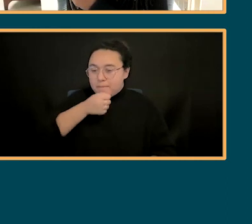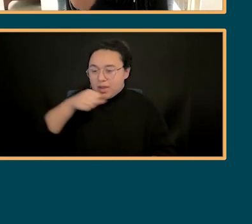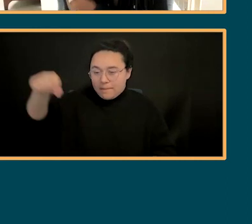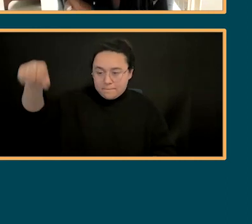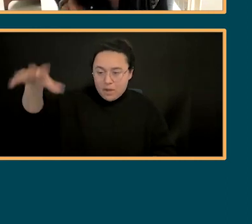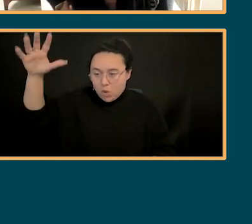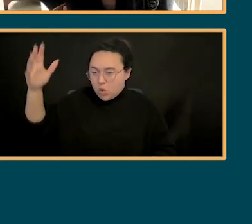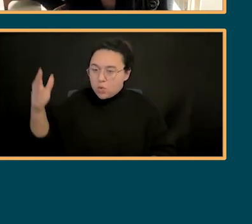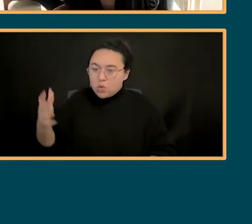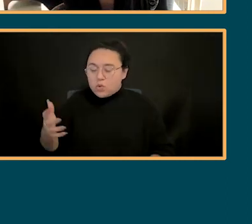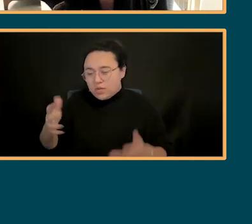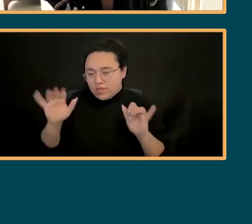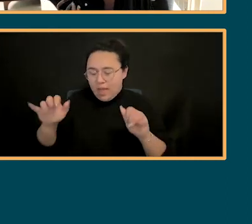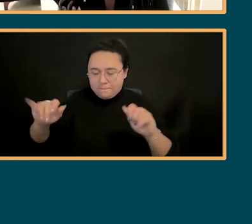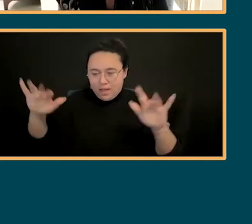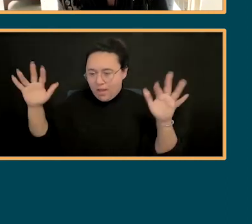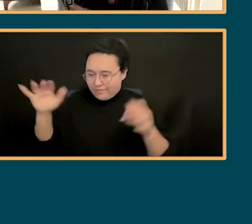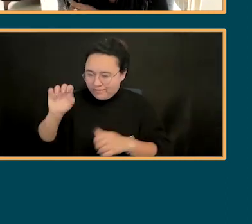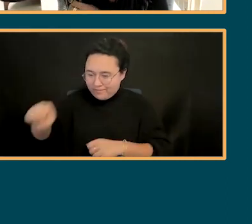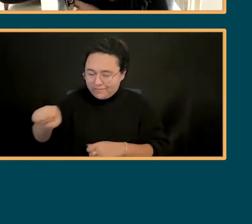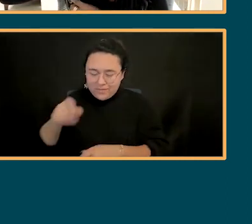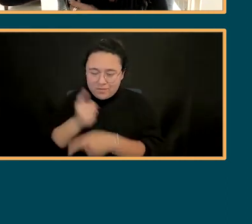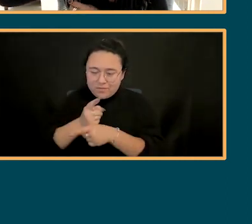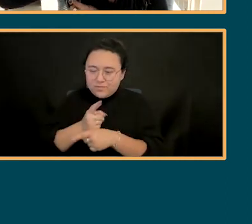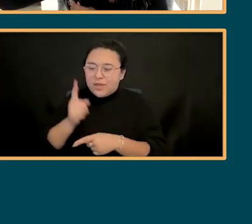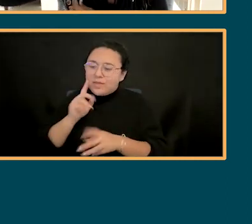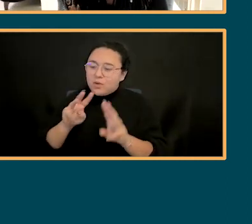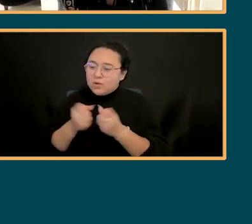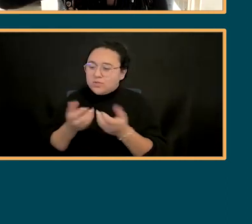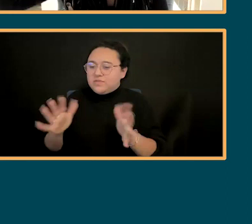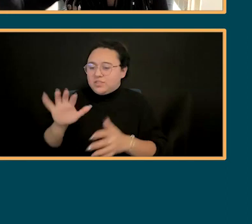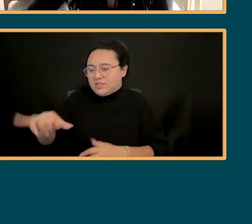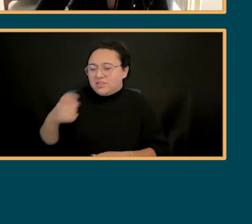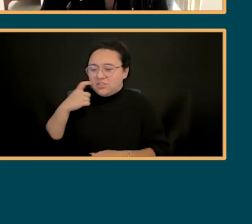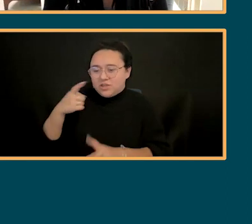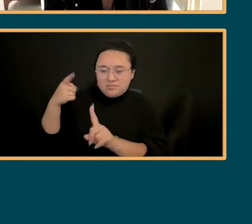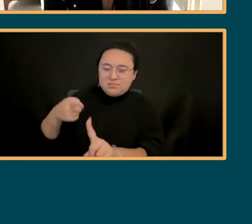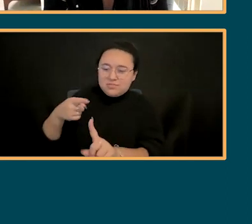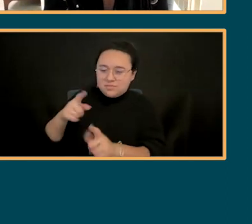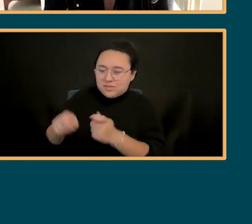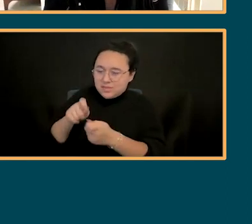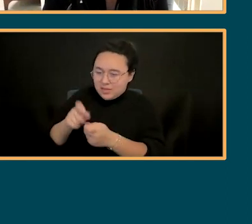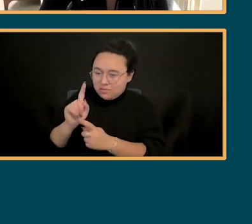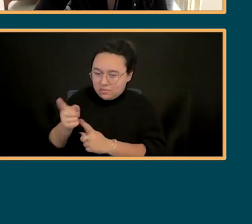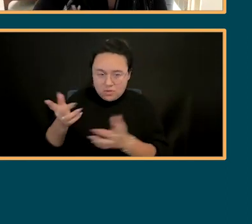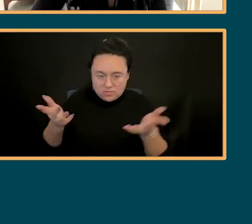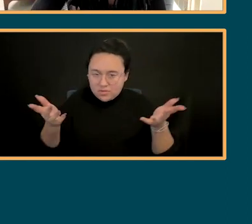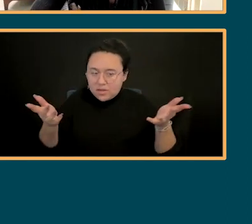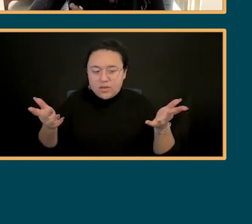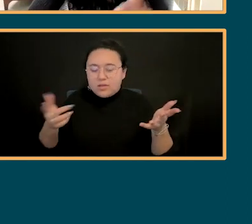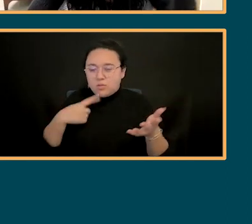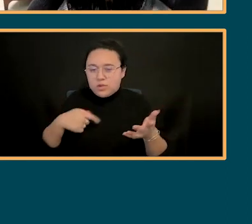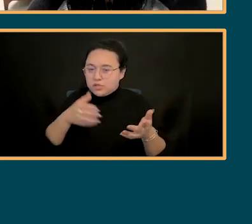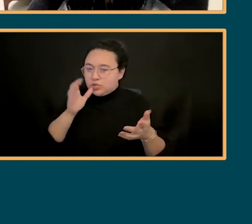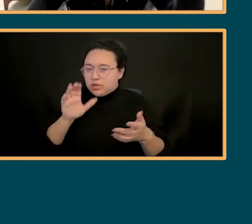just go, yes. I think the workshop is over. Taejas just nailed it. Are we all ready to go home and drink our big